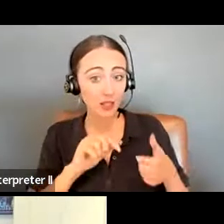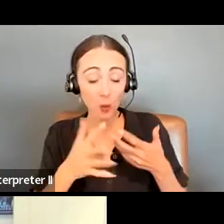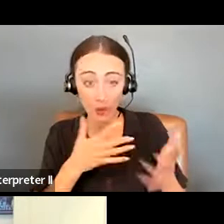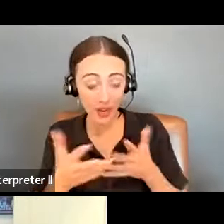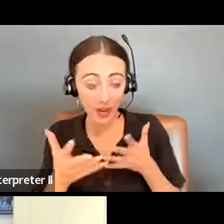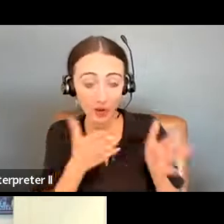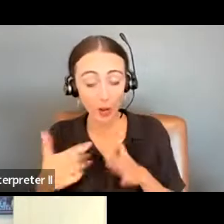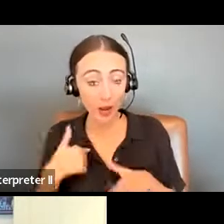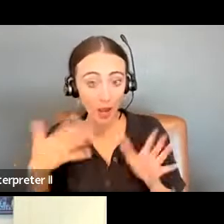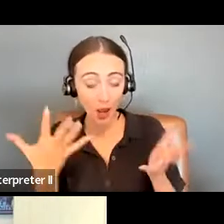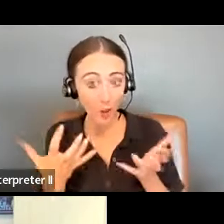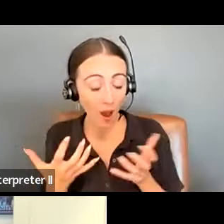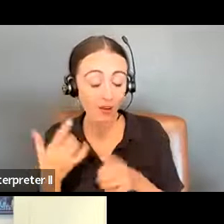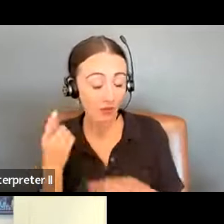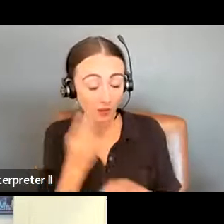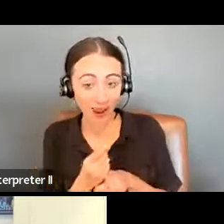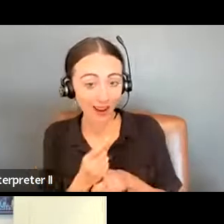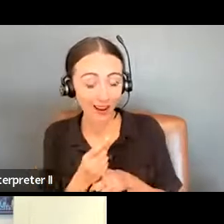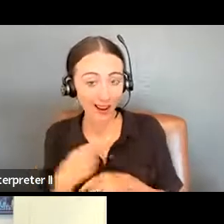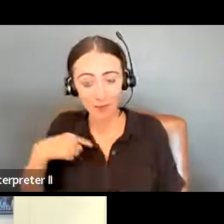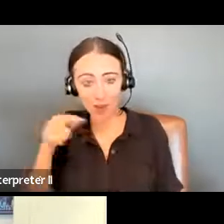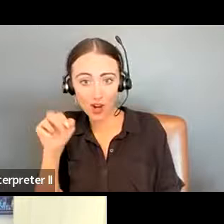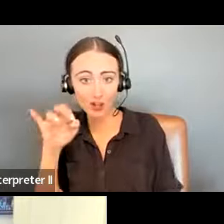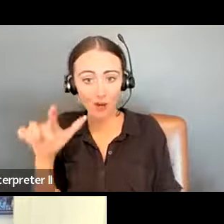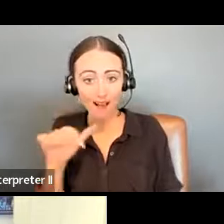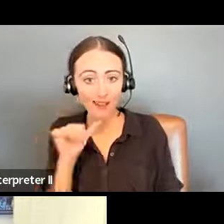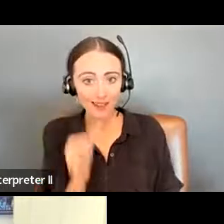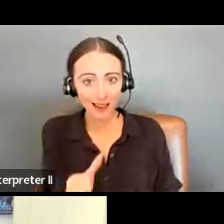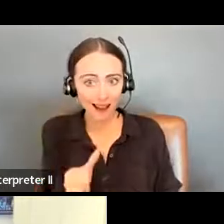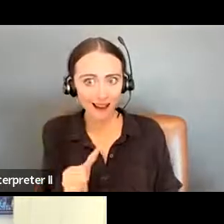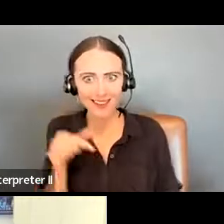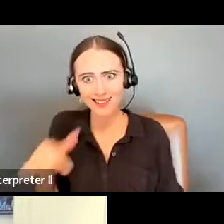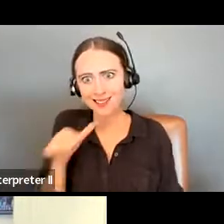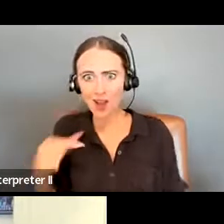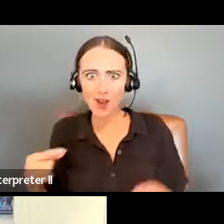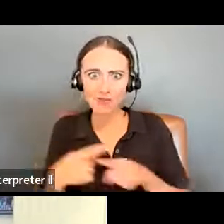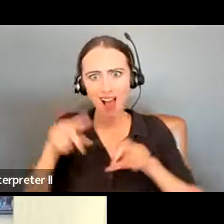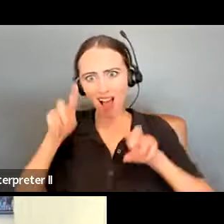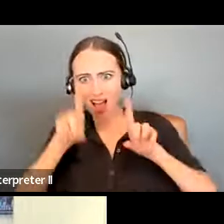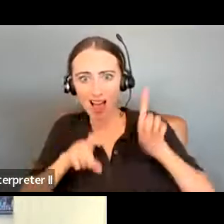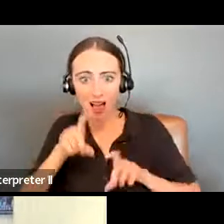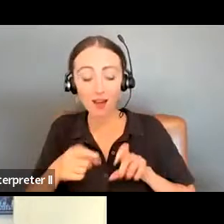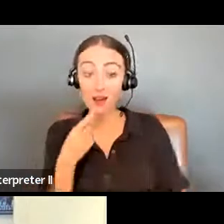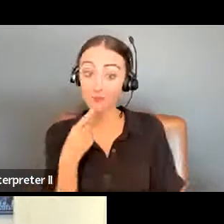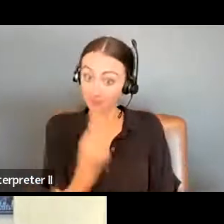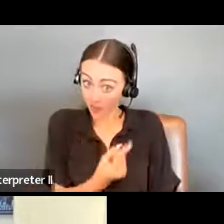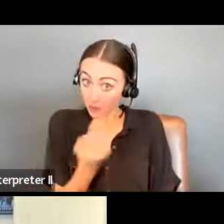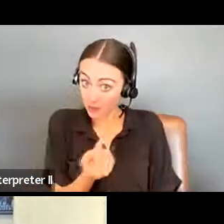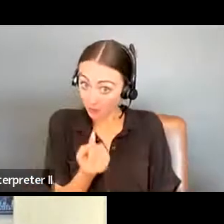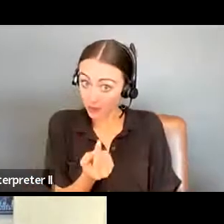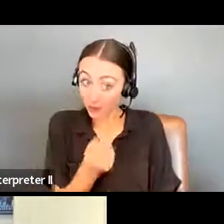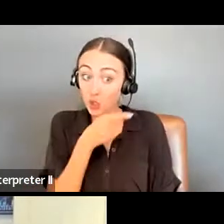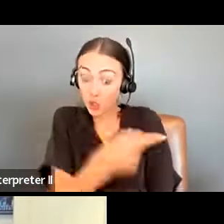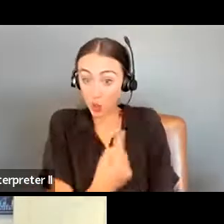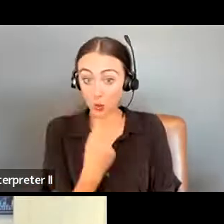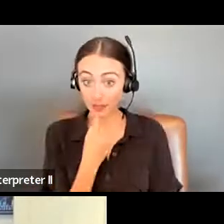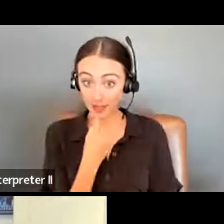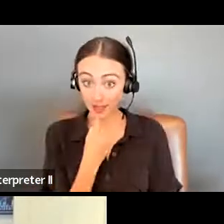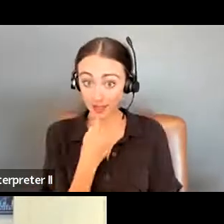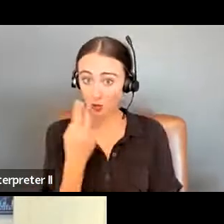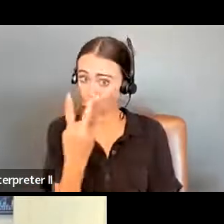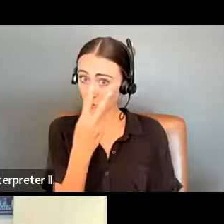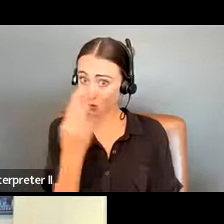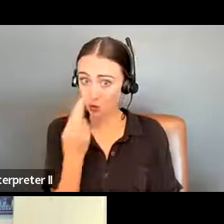I presume. I'm not on trial here, and this is not cross-examination. I'm telling you something. You're saying it was done for